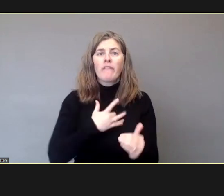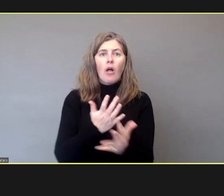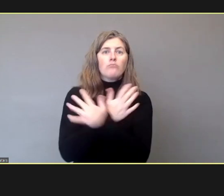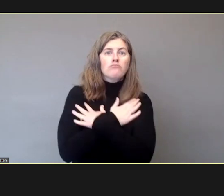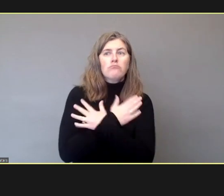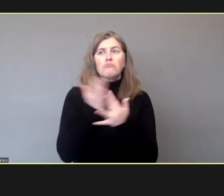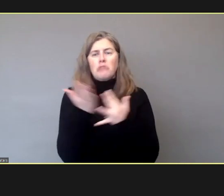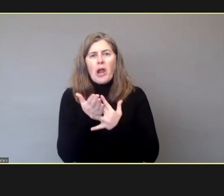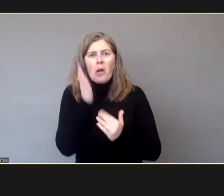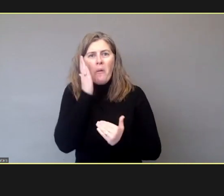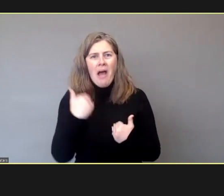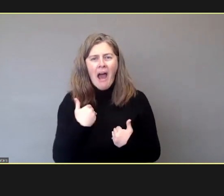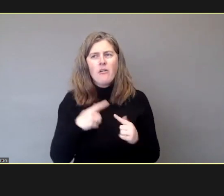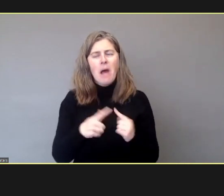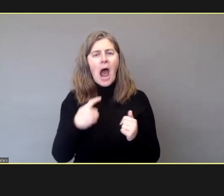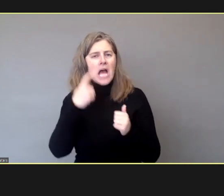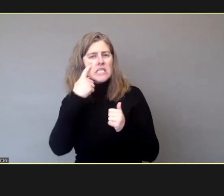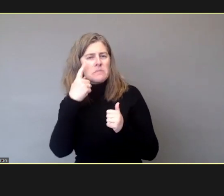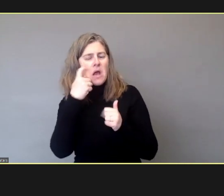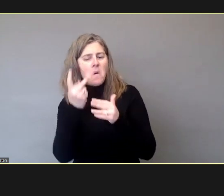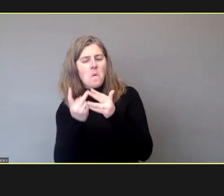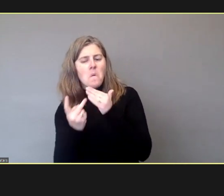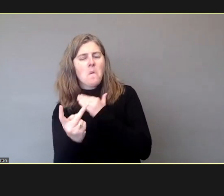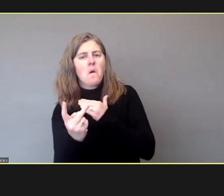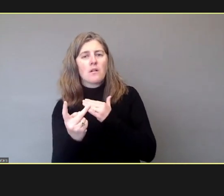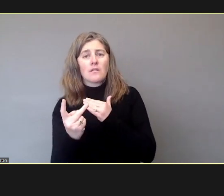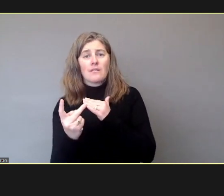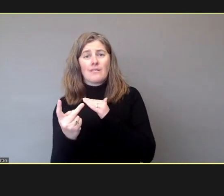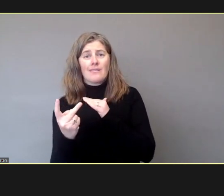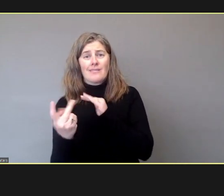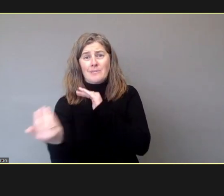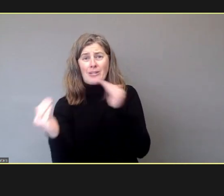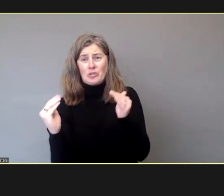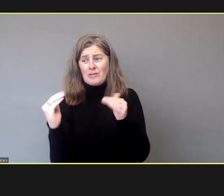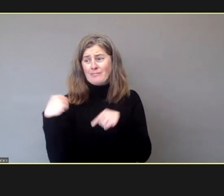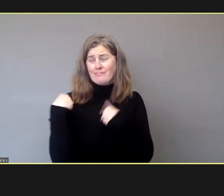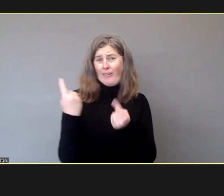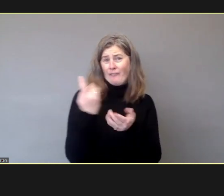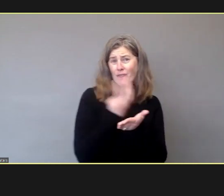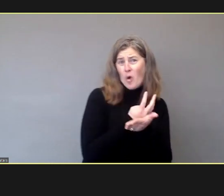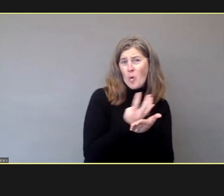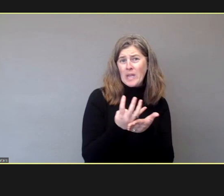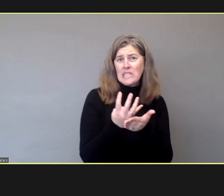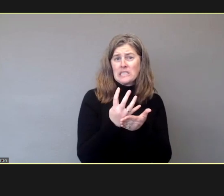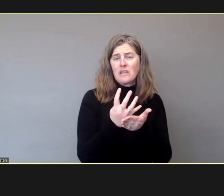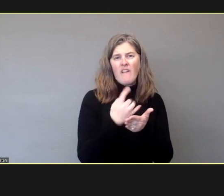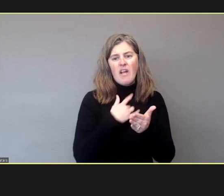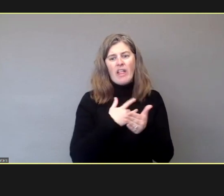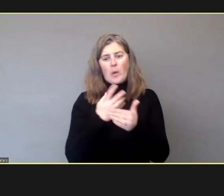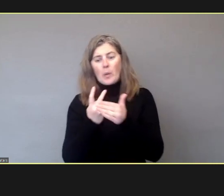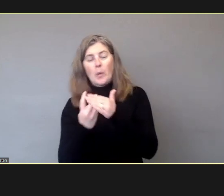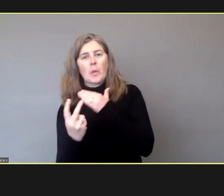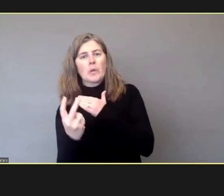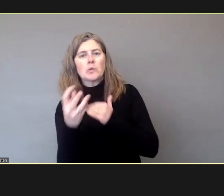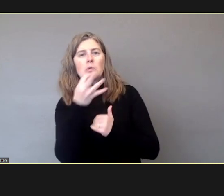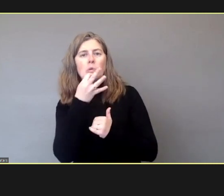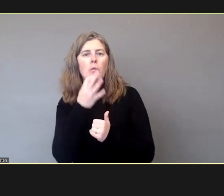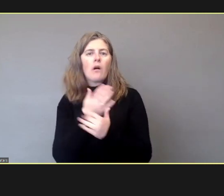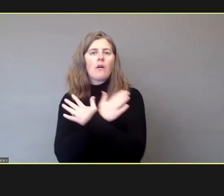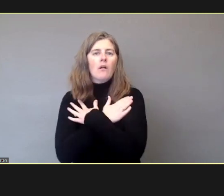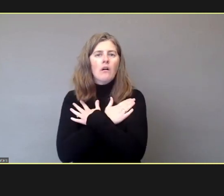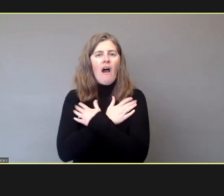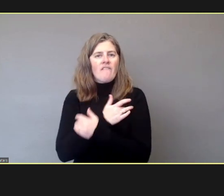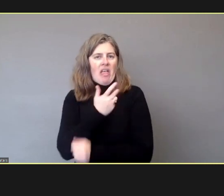I think we're going to get, especially compared to what we've been through the past 4 weeks, a significant break. And I think our hospitals are going to be